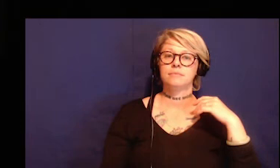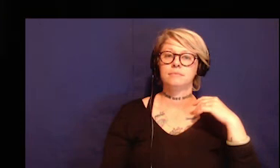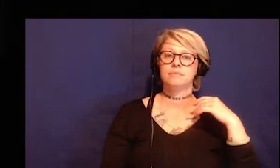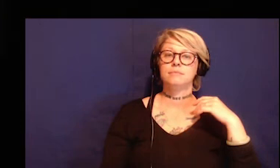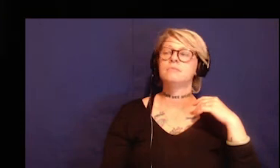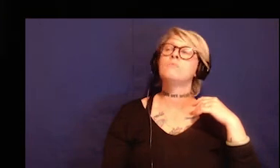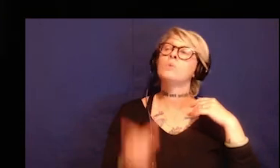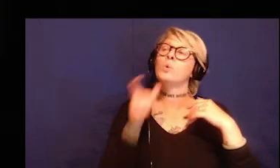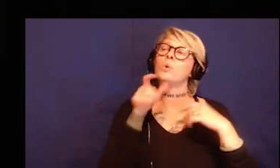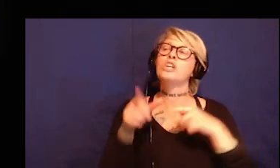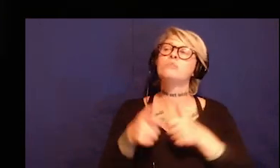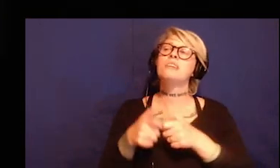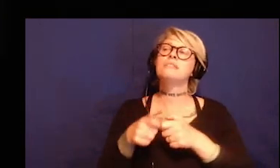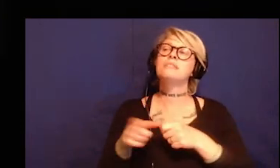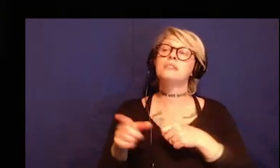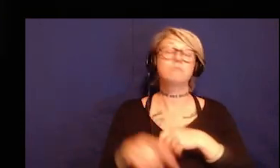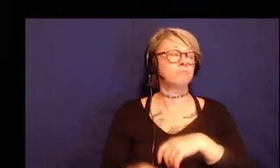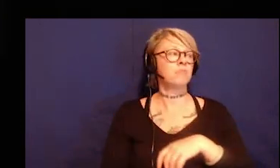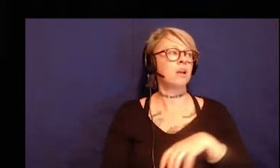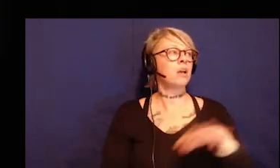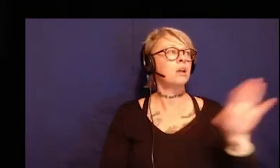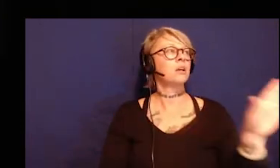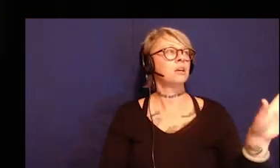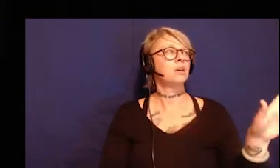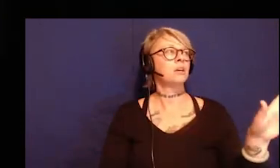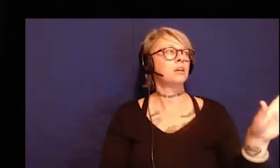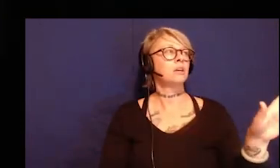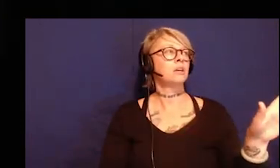Who are you texting? None of your business.